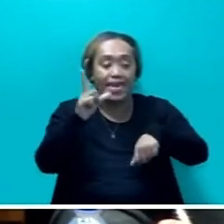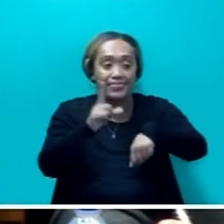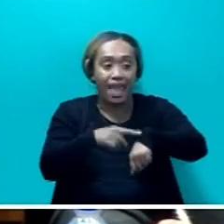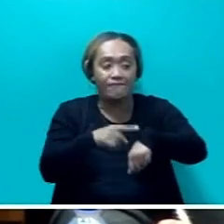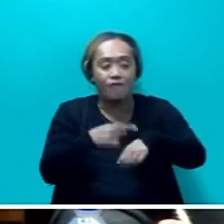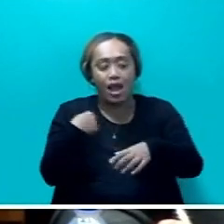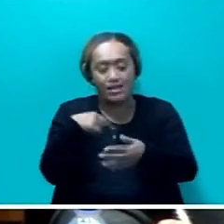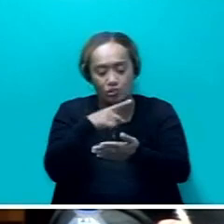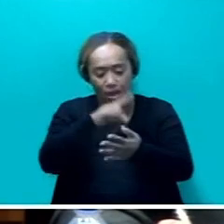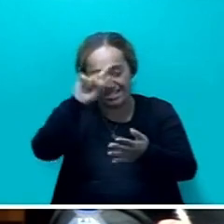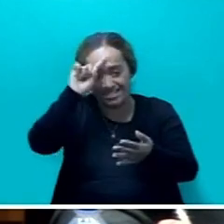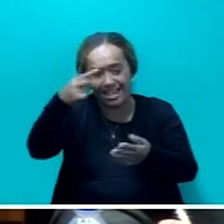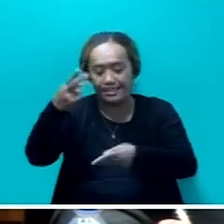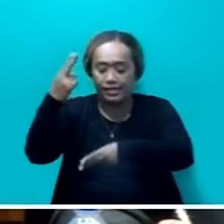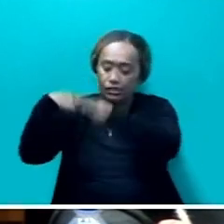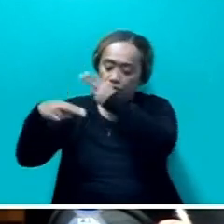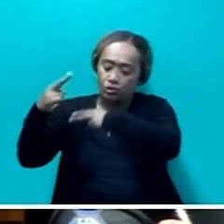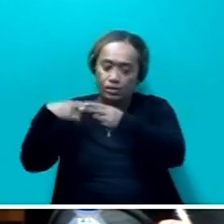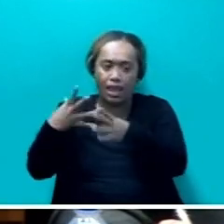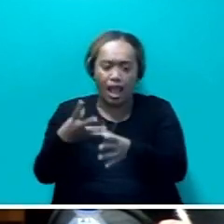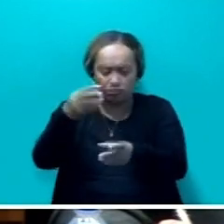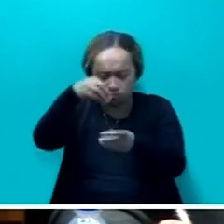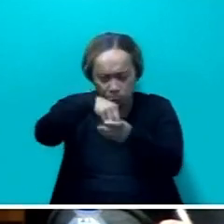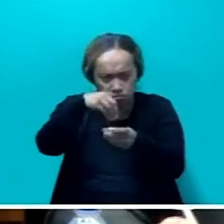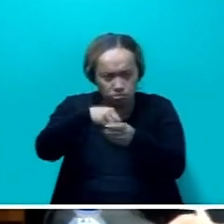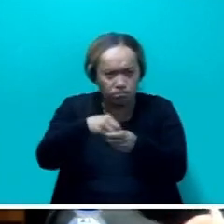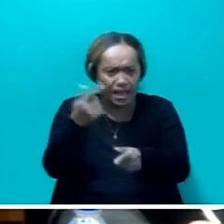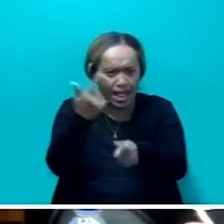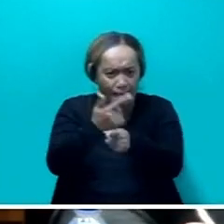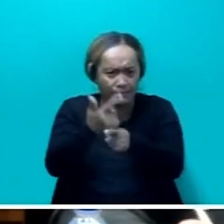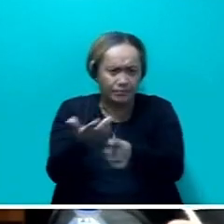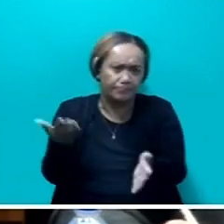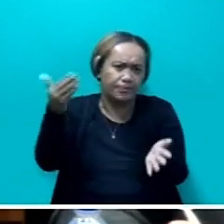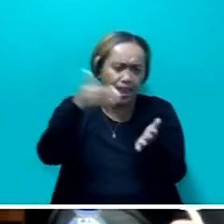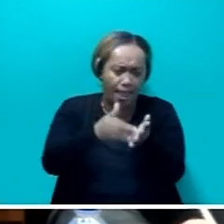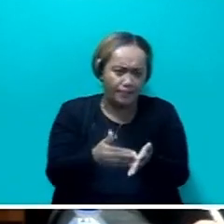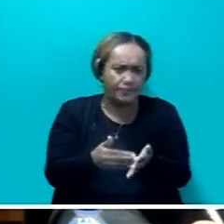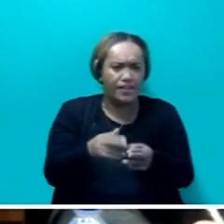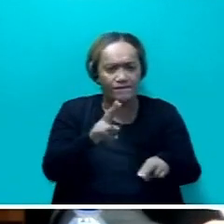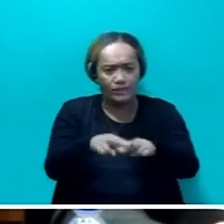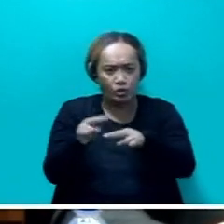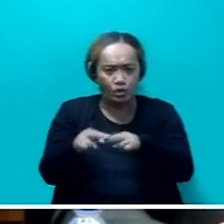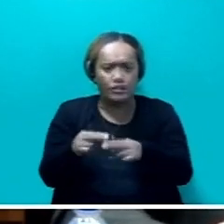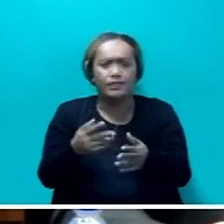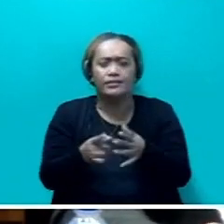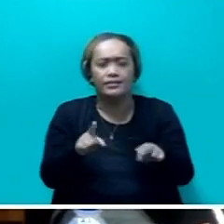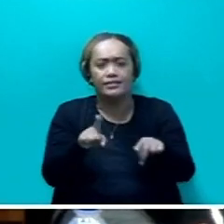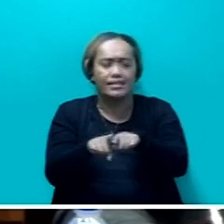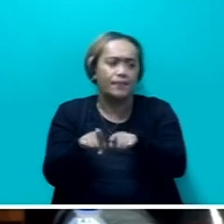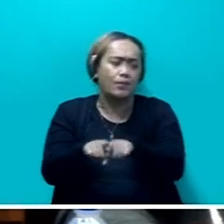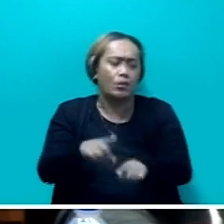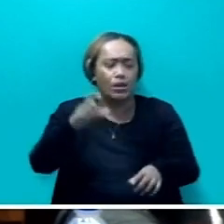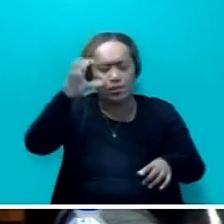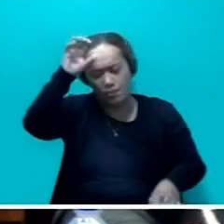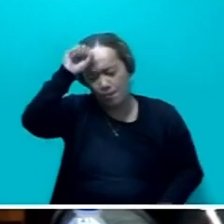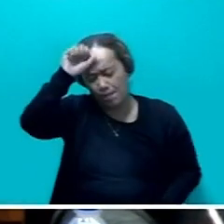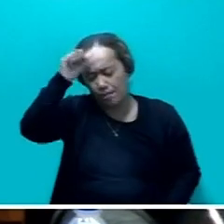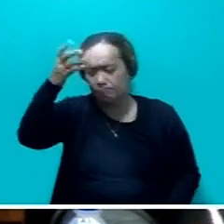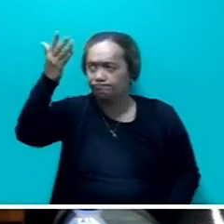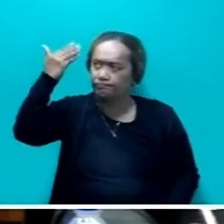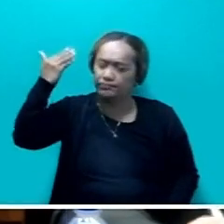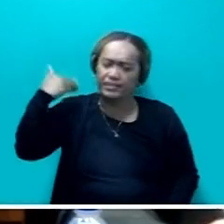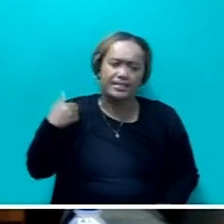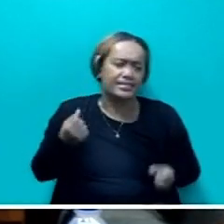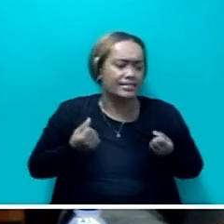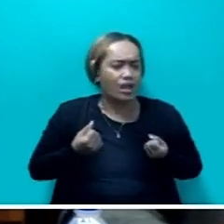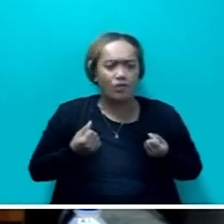the history, context of how indentured laborers from India came to Fiji. The event will commemorate the many